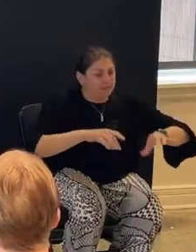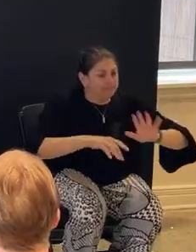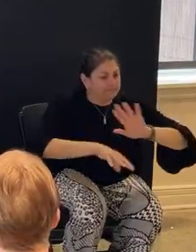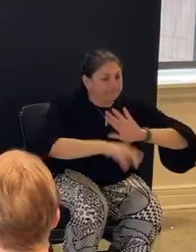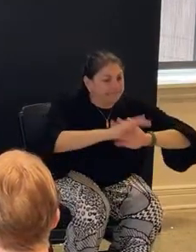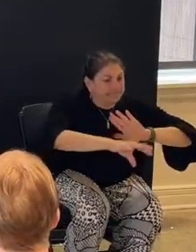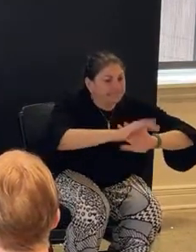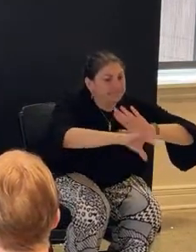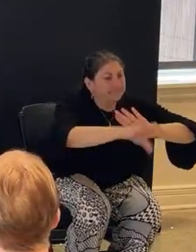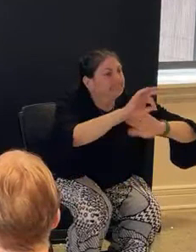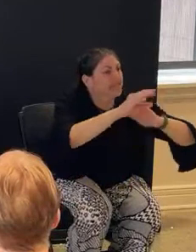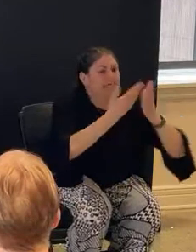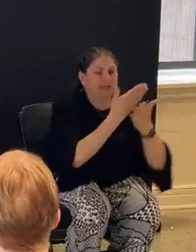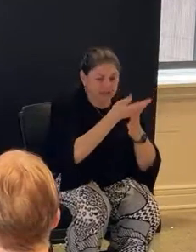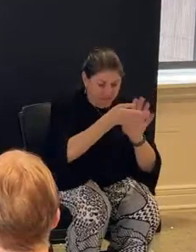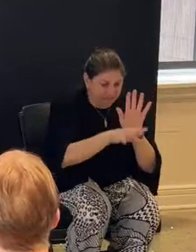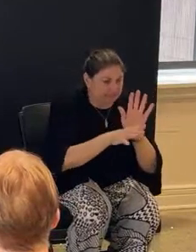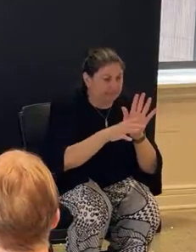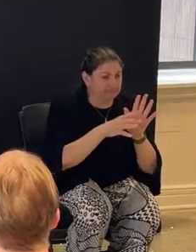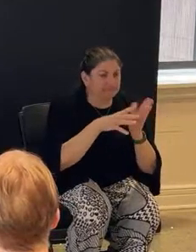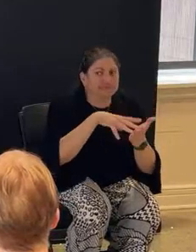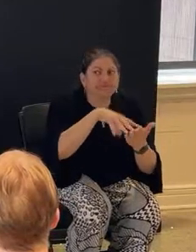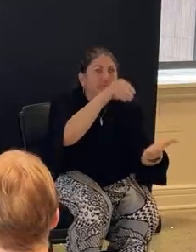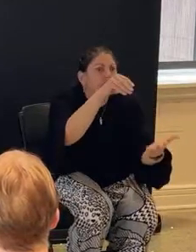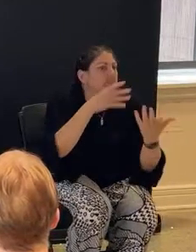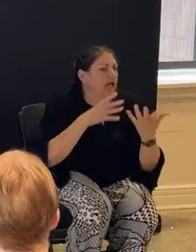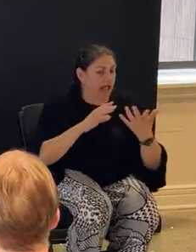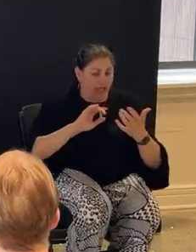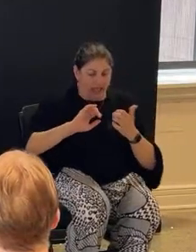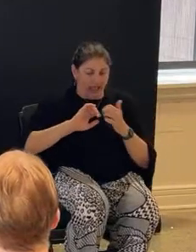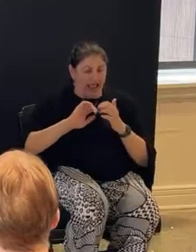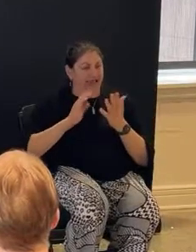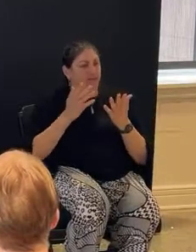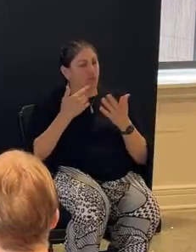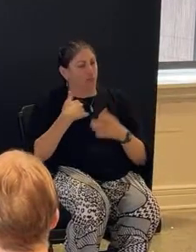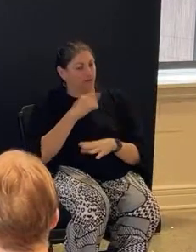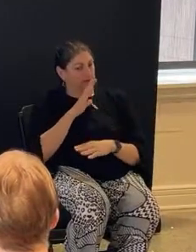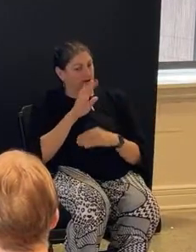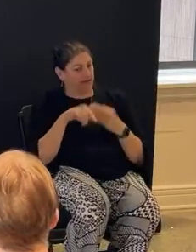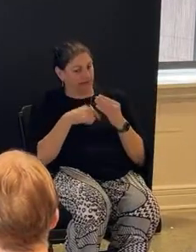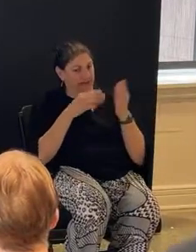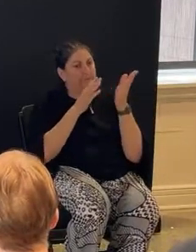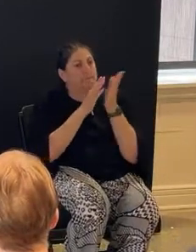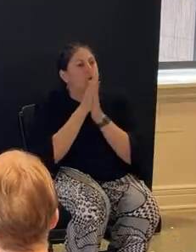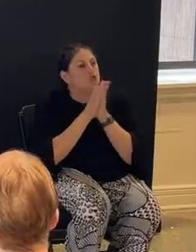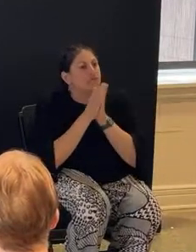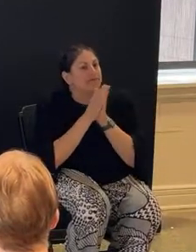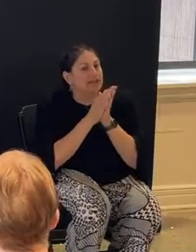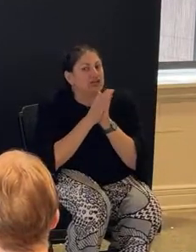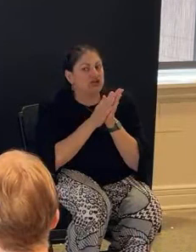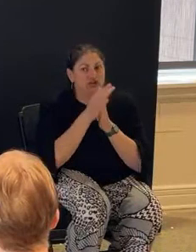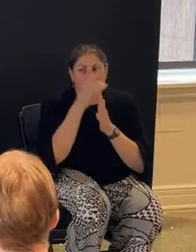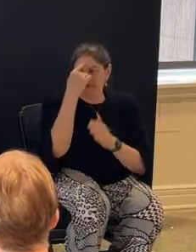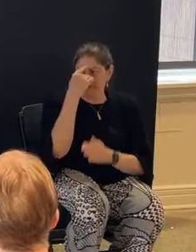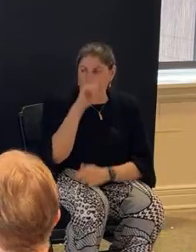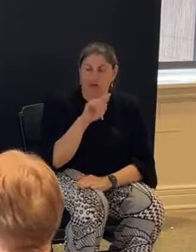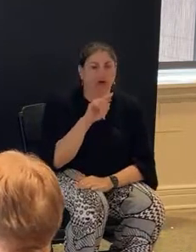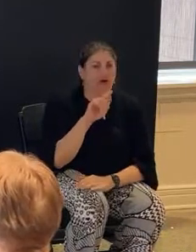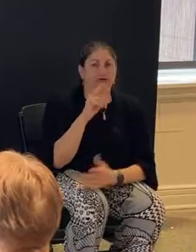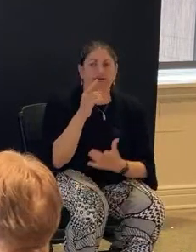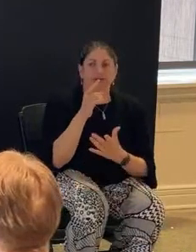about the motivations of certain geologists employed by the, what did you call it, whoops?